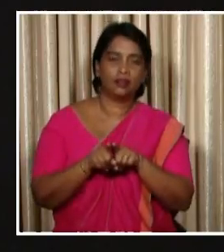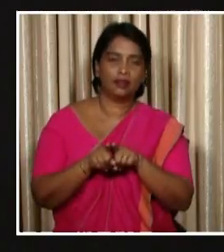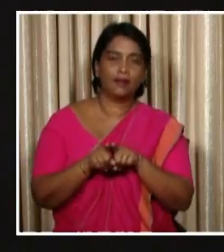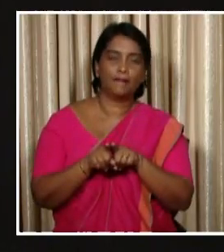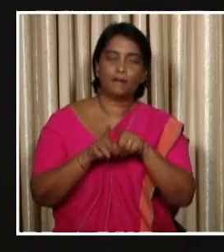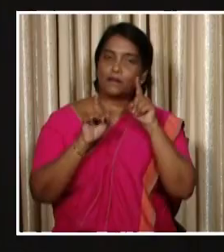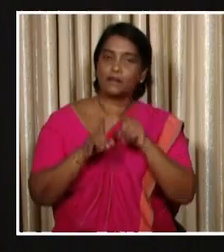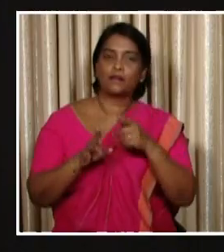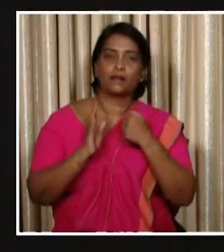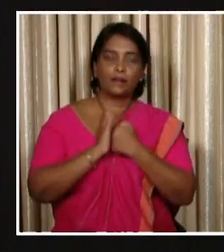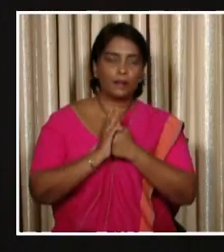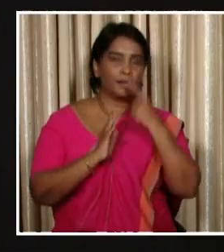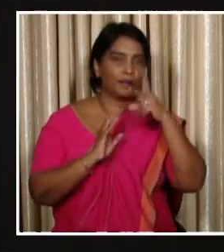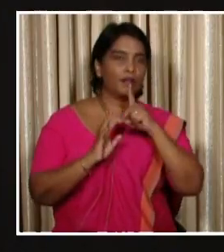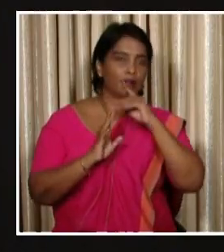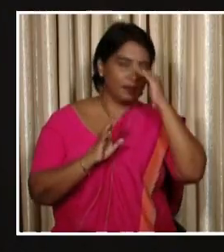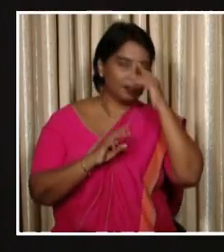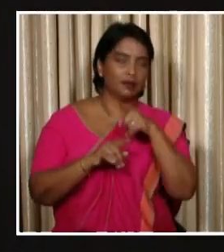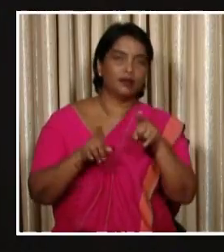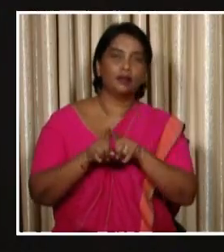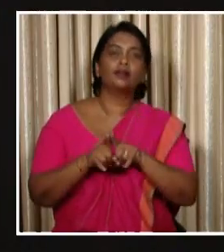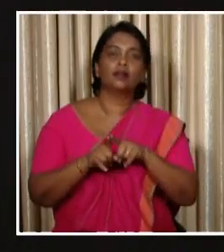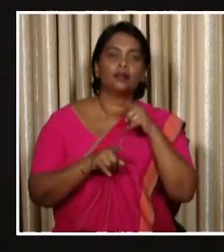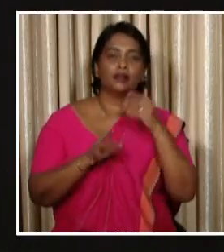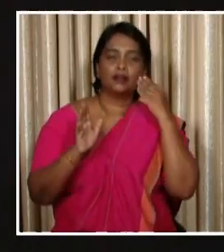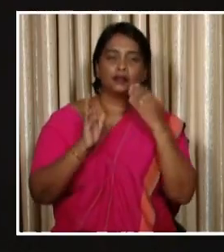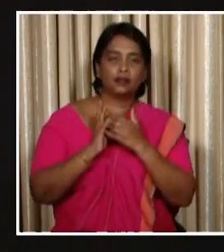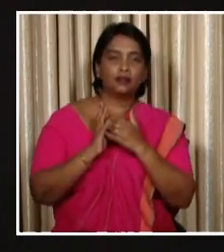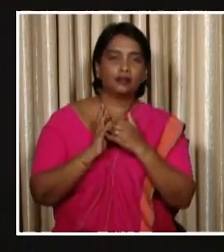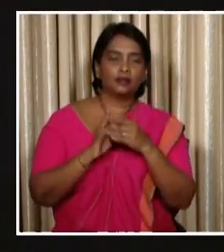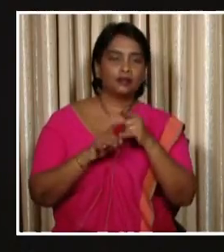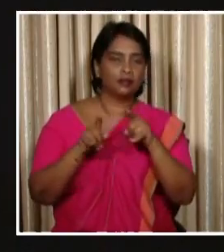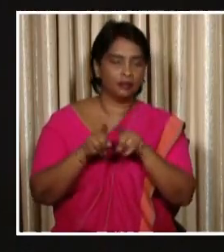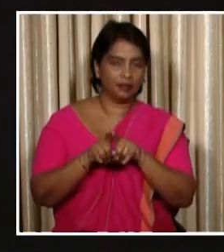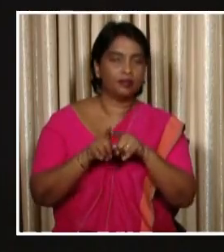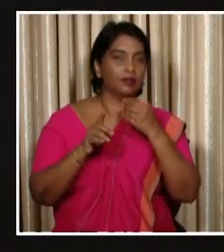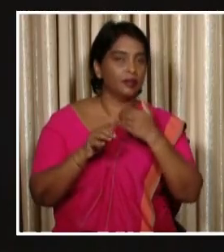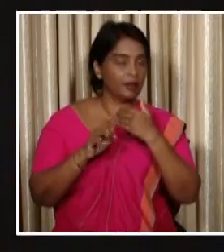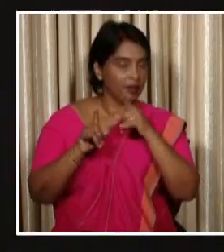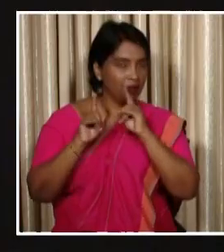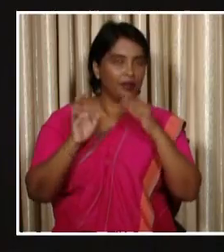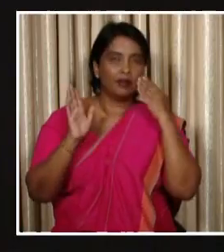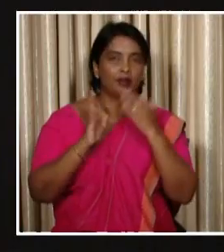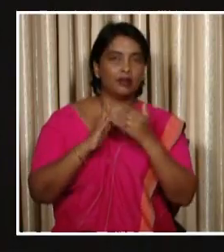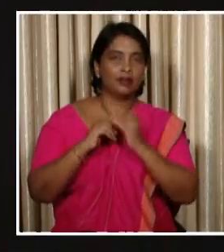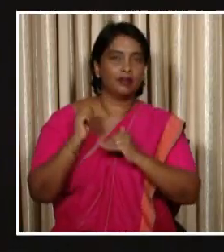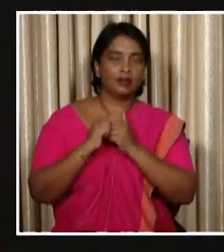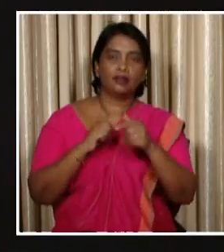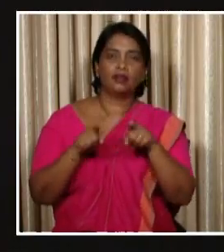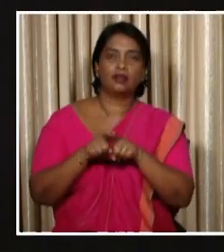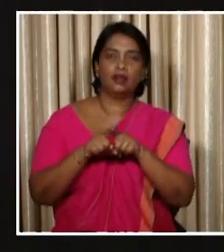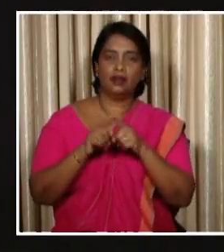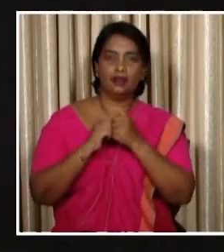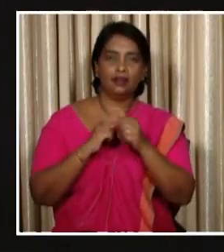why about 2 weeks back, myself along with the Honorable Minister of Industries, we visited Jaffna.